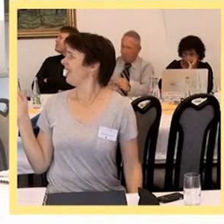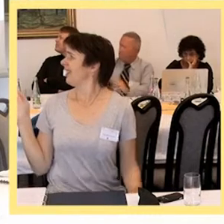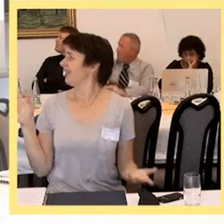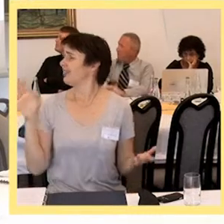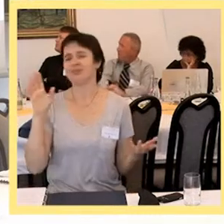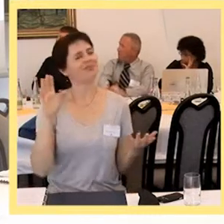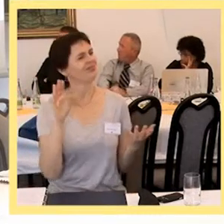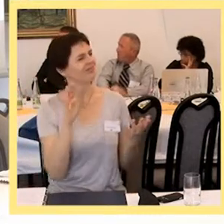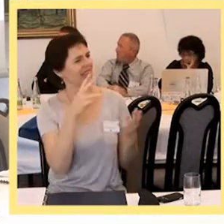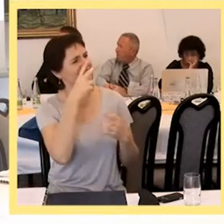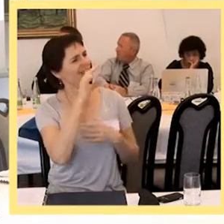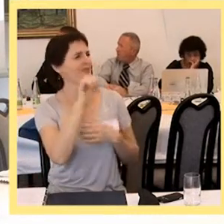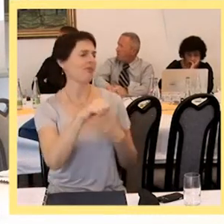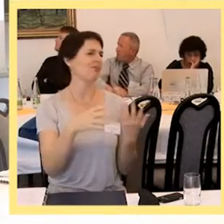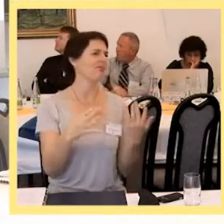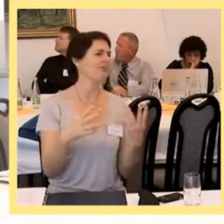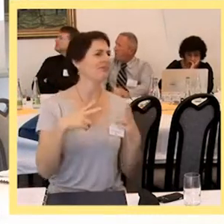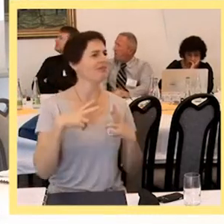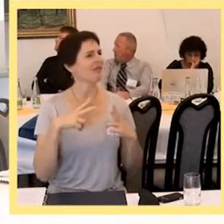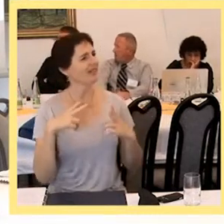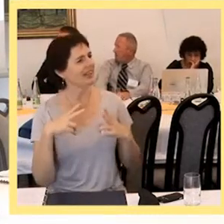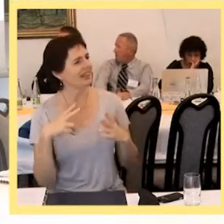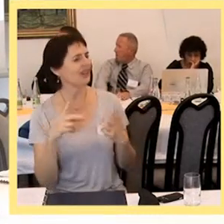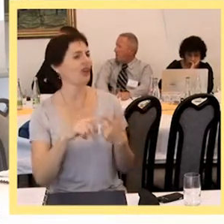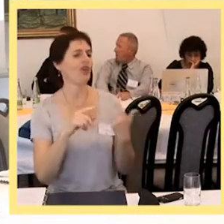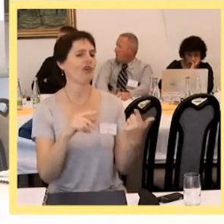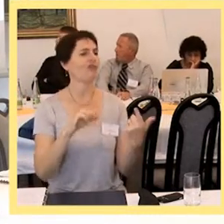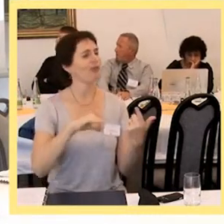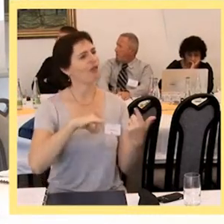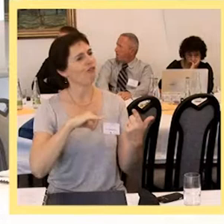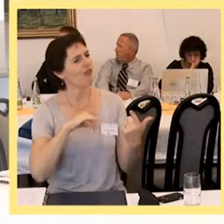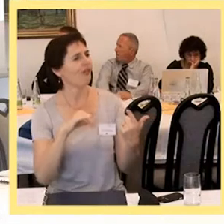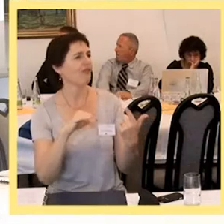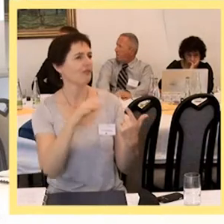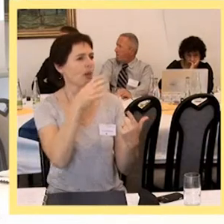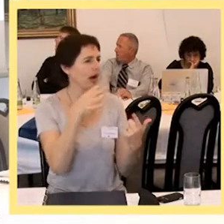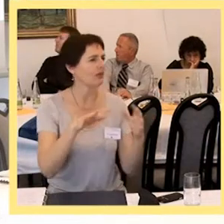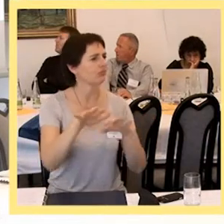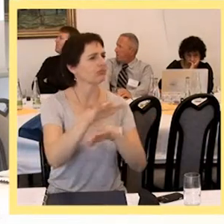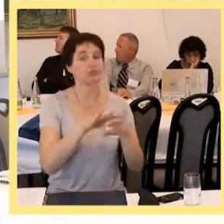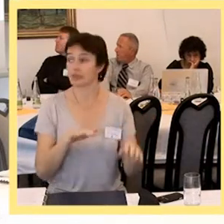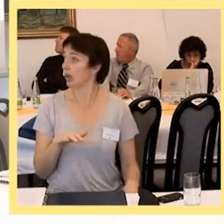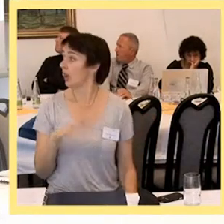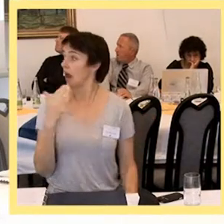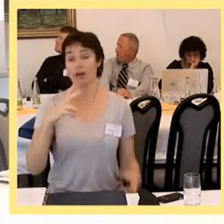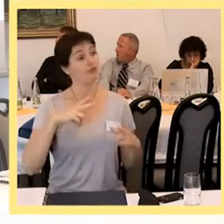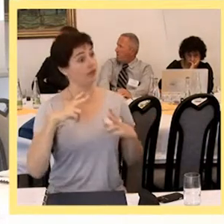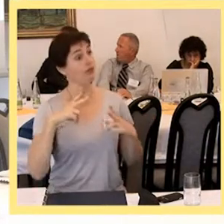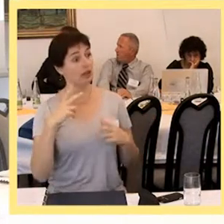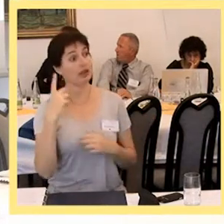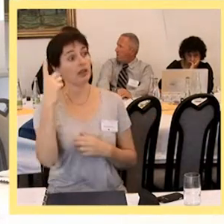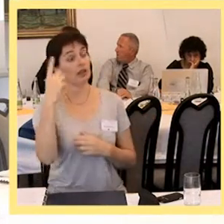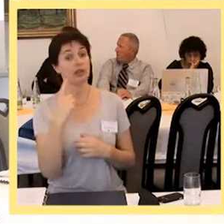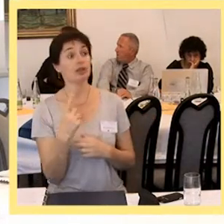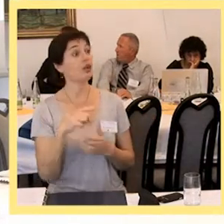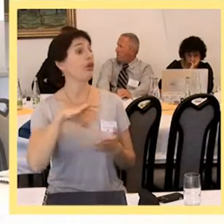the volunteers and the breakdown of the casualty population that we used for the day. They were volunteers and they didn't receive any